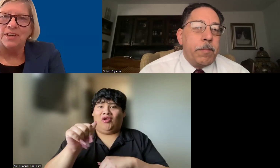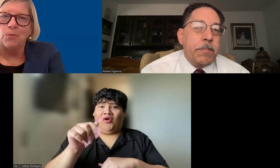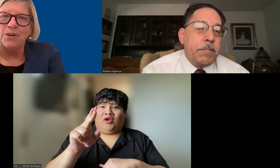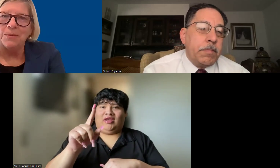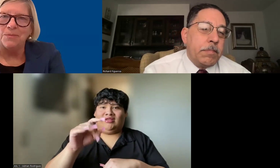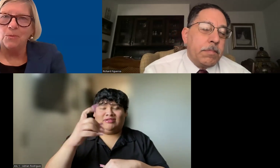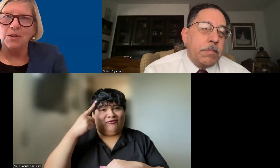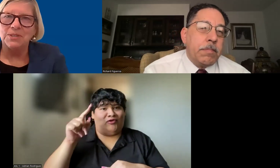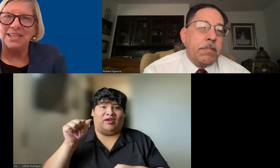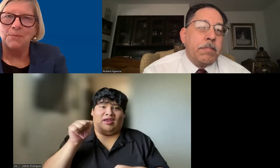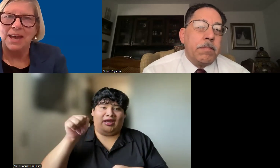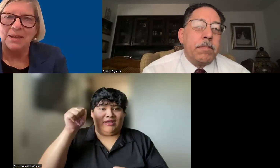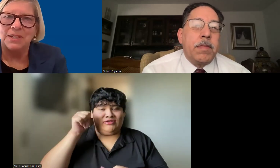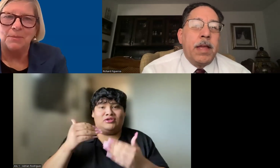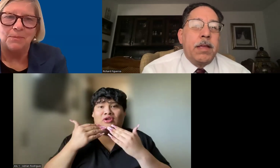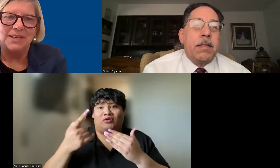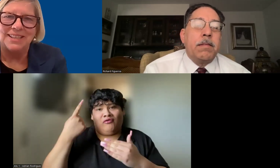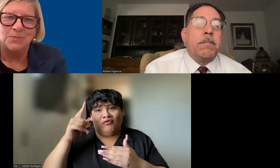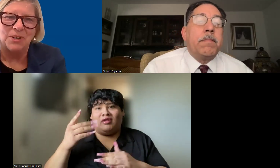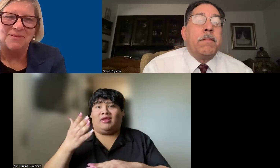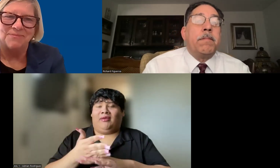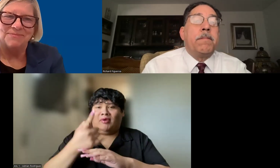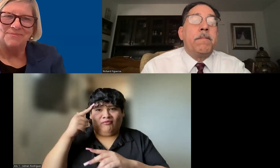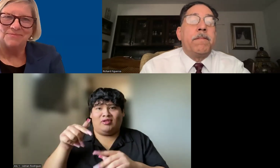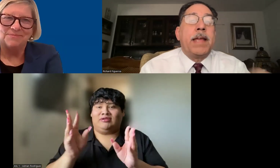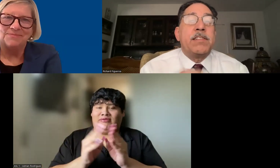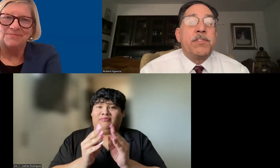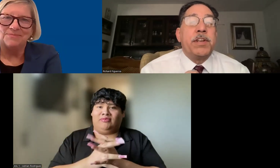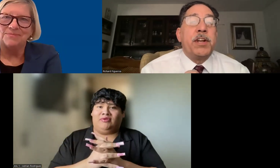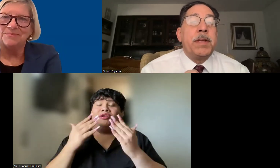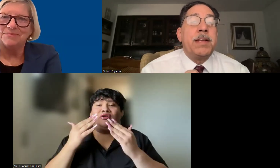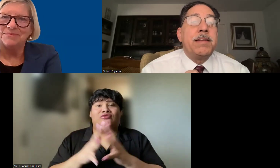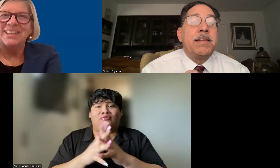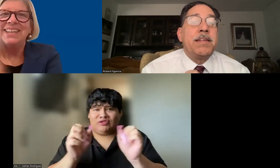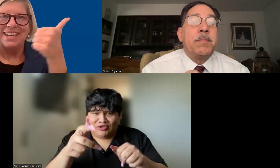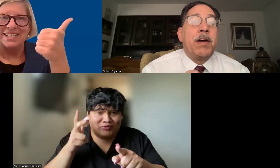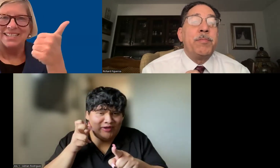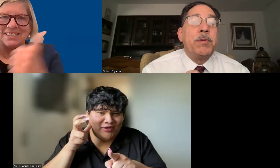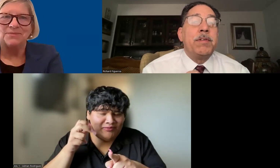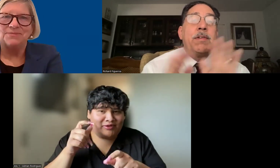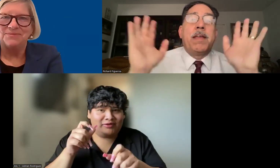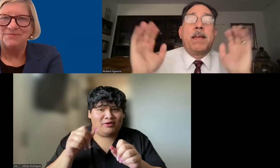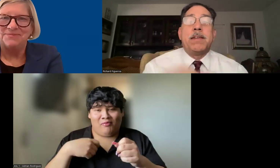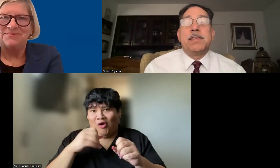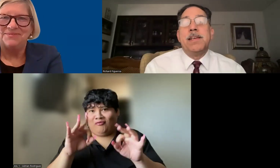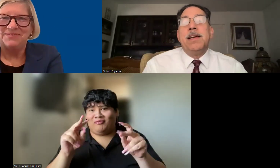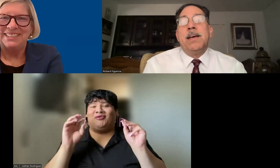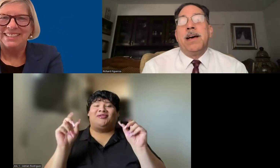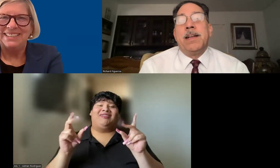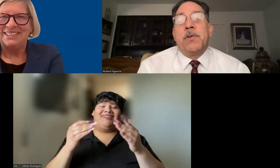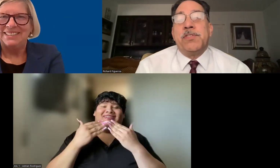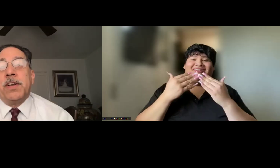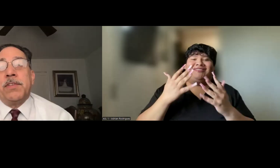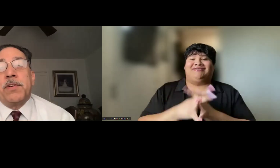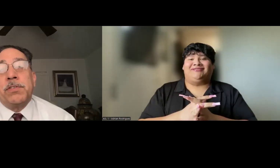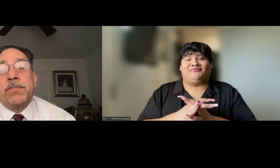So Fig, welcome to the Impact Committee meeting this morning. Thank you so much. Can you hear me? Am I off mute? Okay, thank goodness.